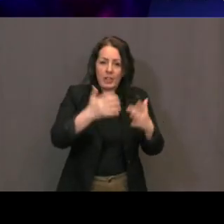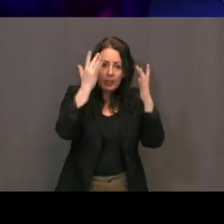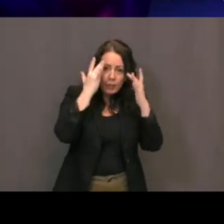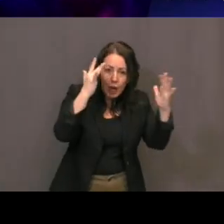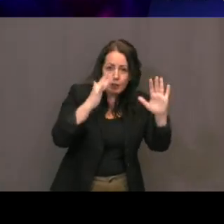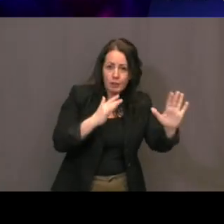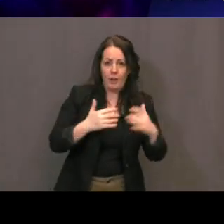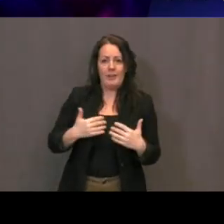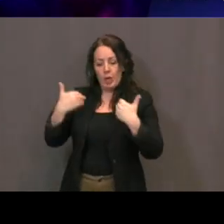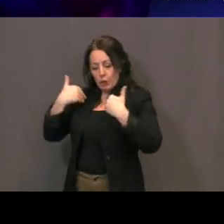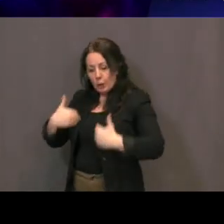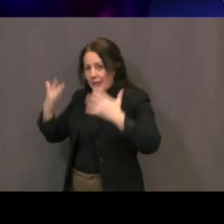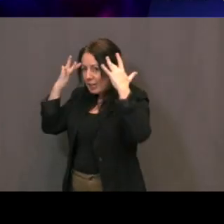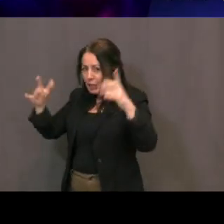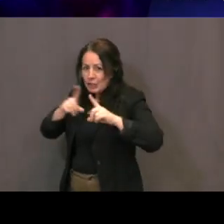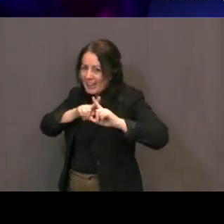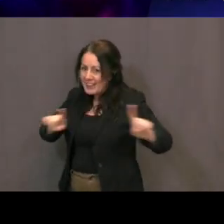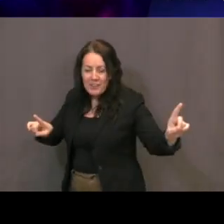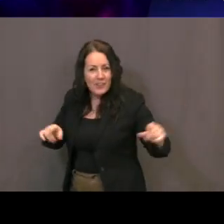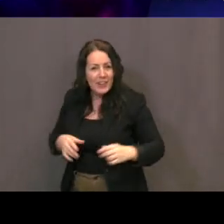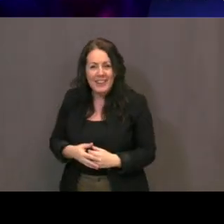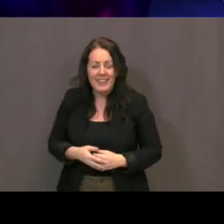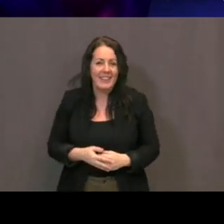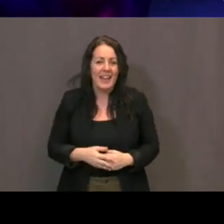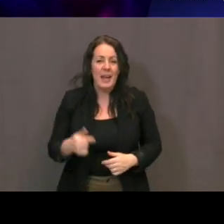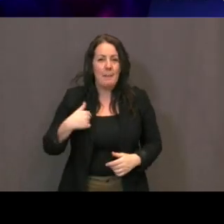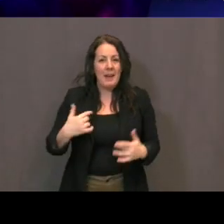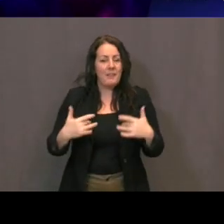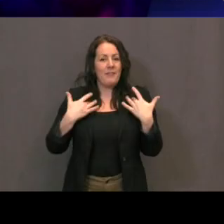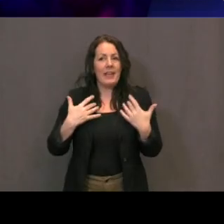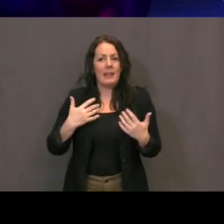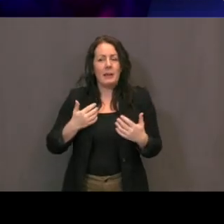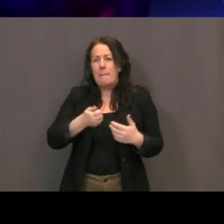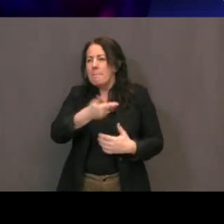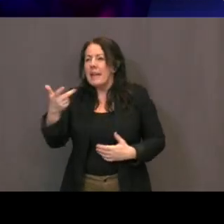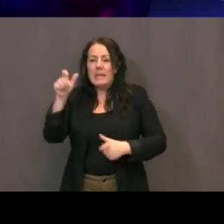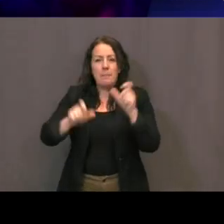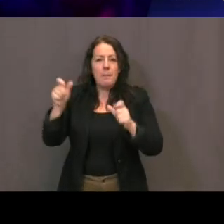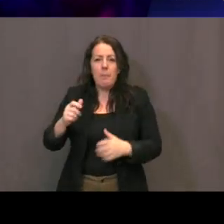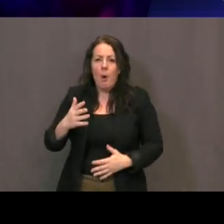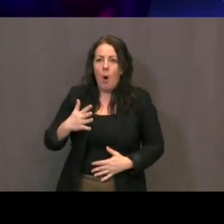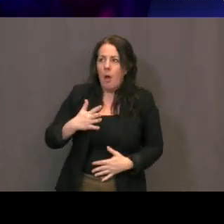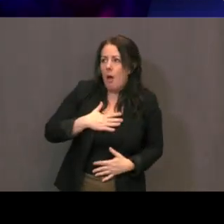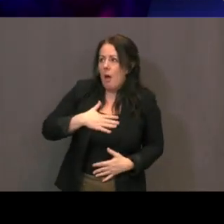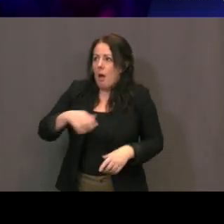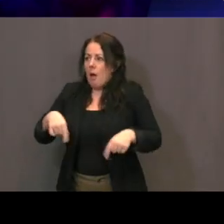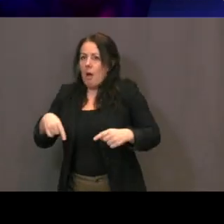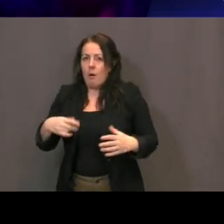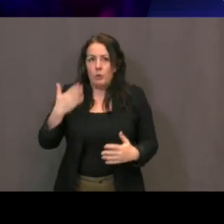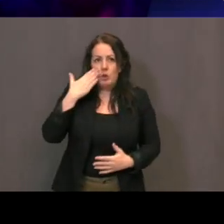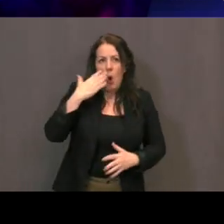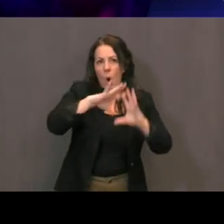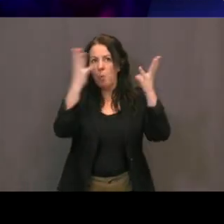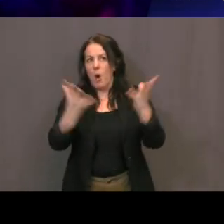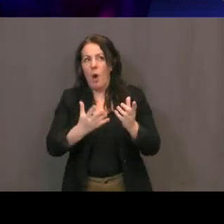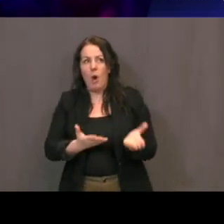this fear of missing out of the global AI race, as it's called at the moment, it